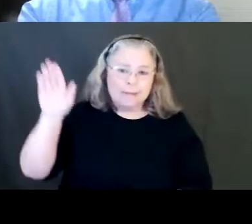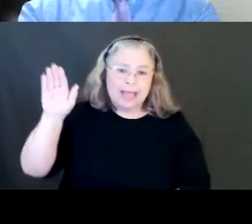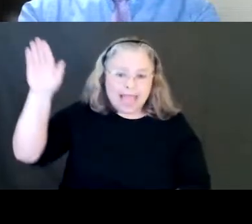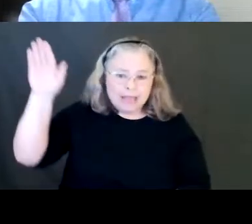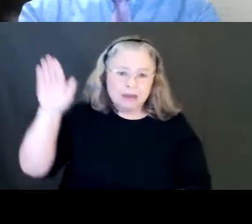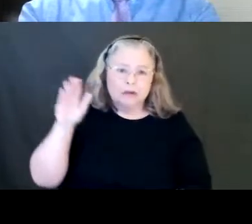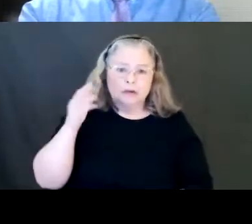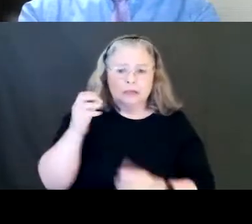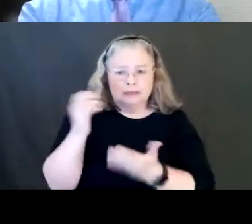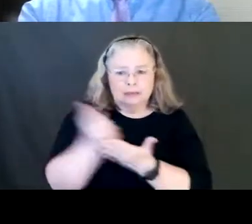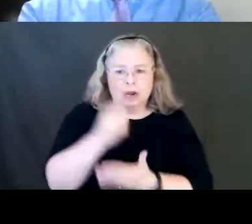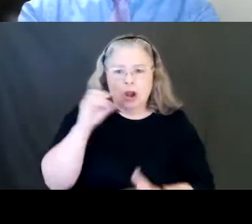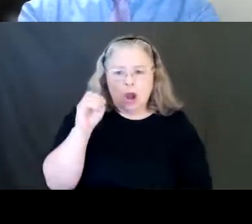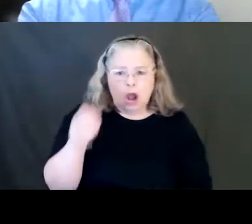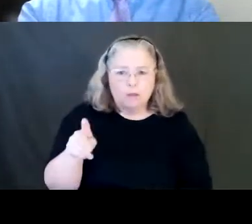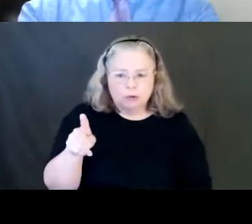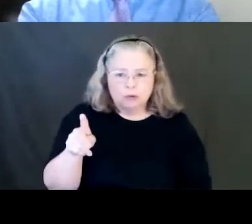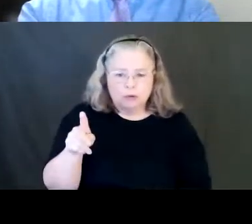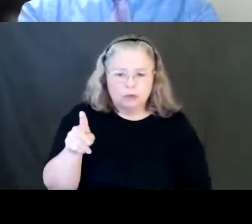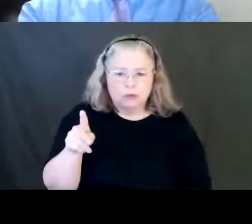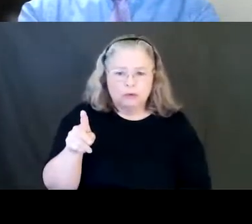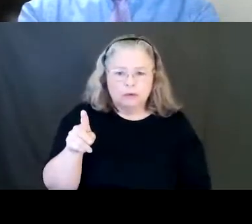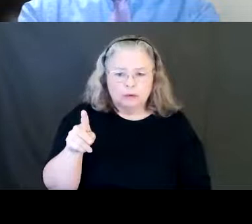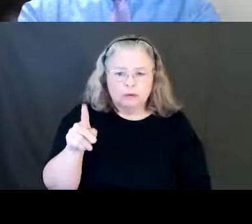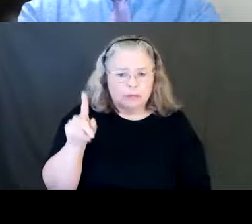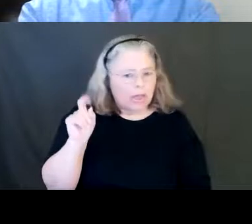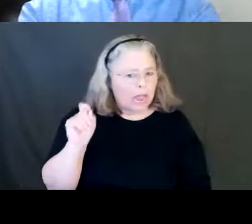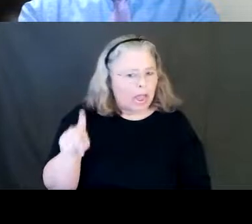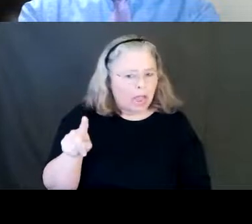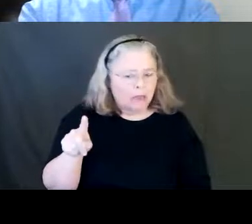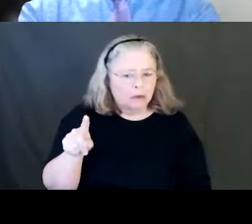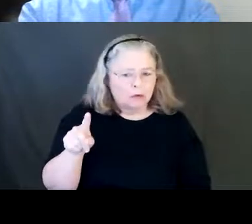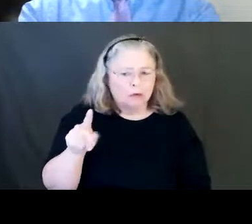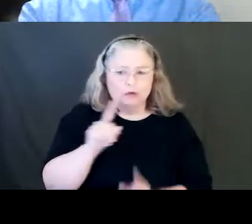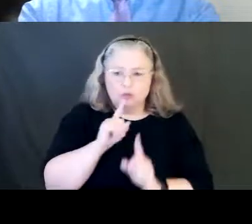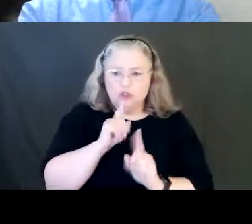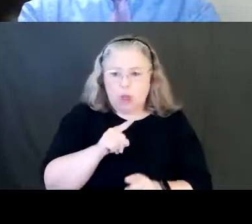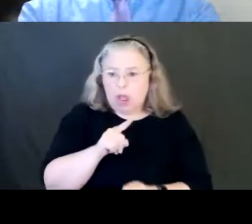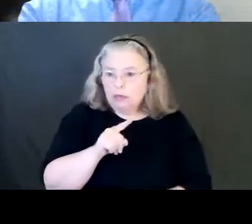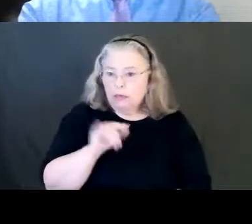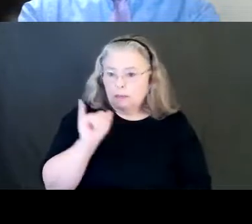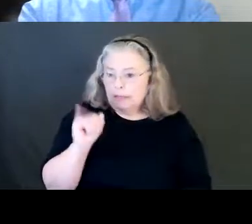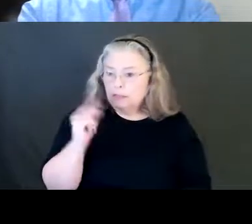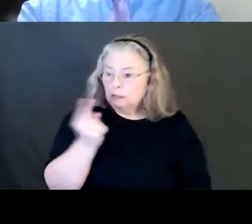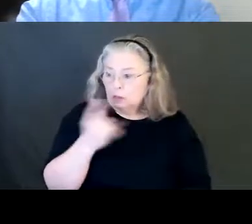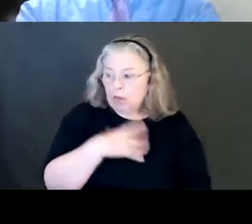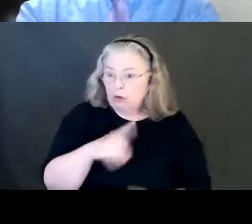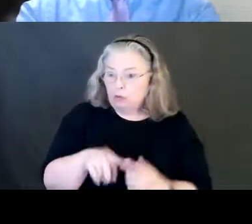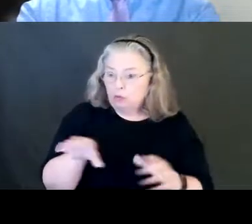love to take the opportunity to ask one of them to respond. Is that something that we'd like to